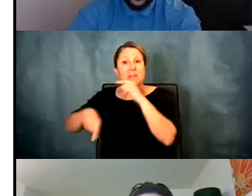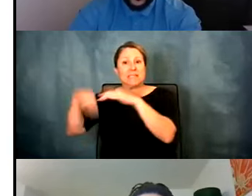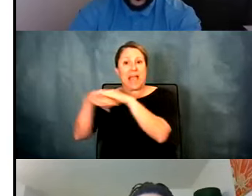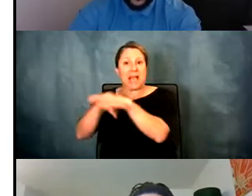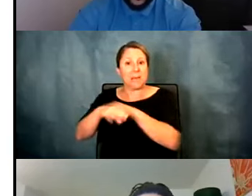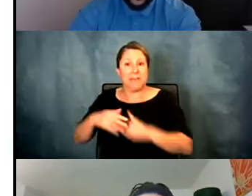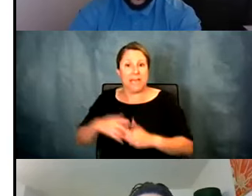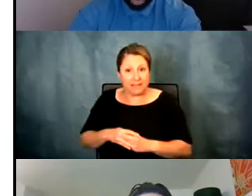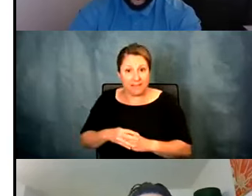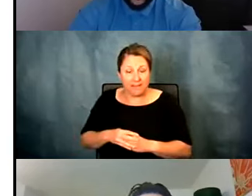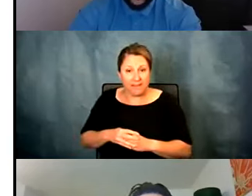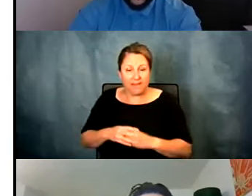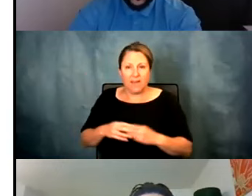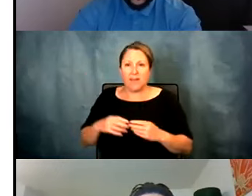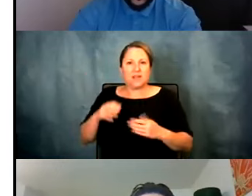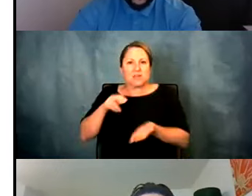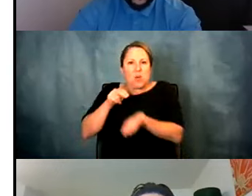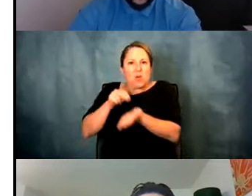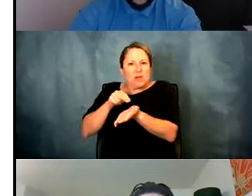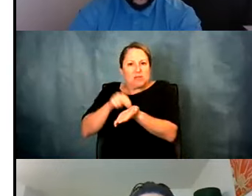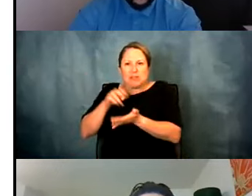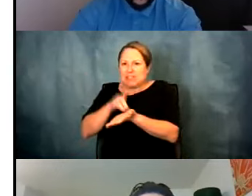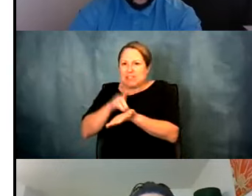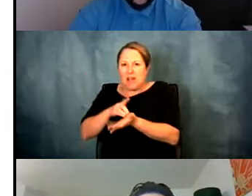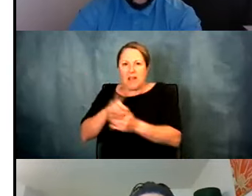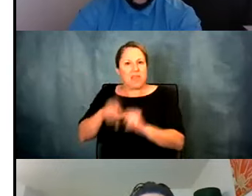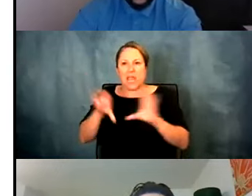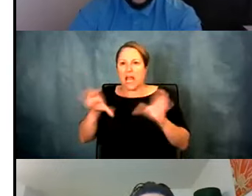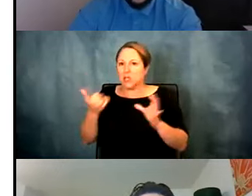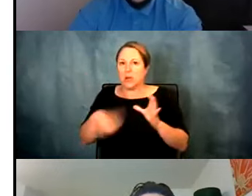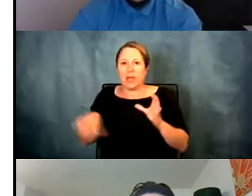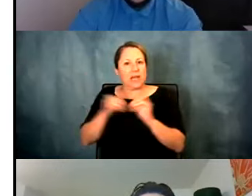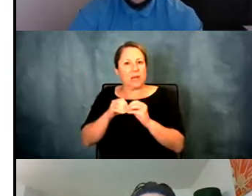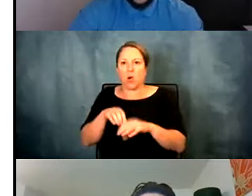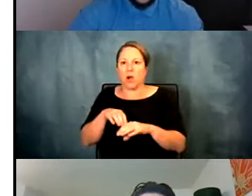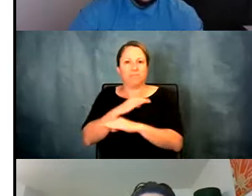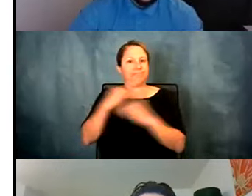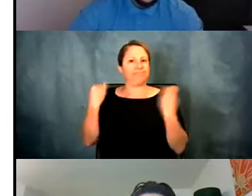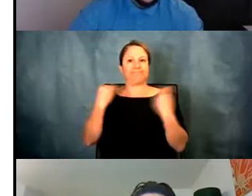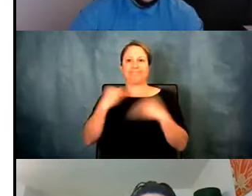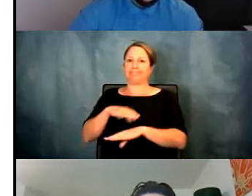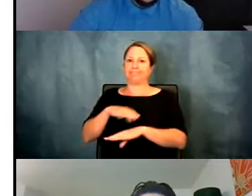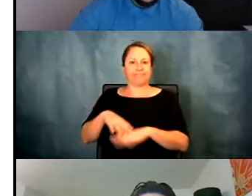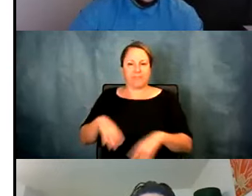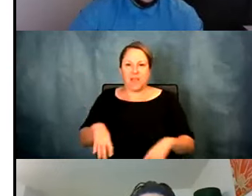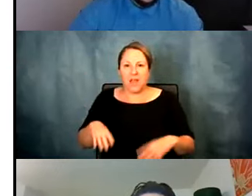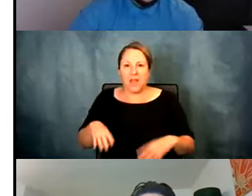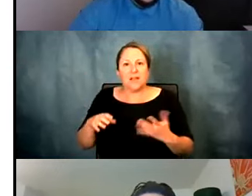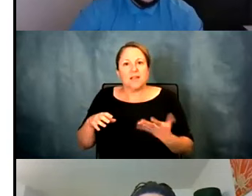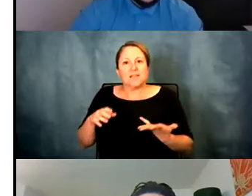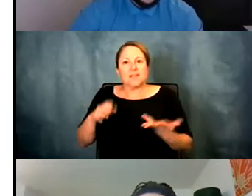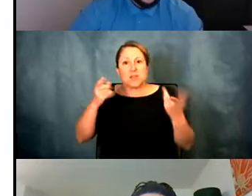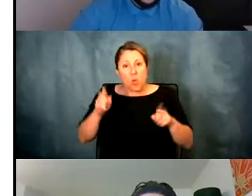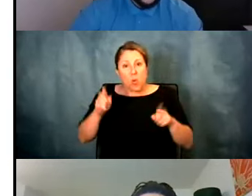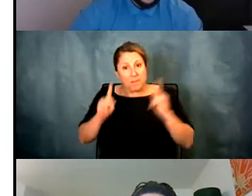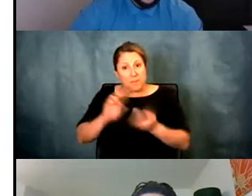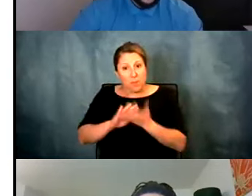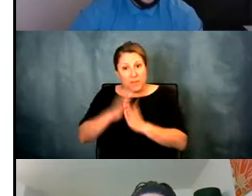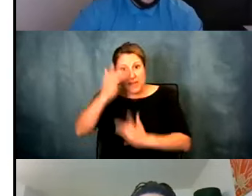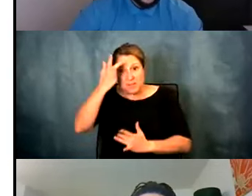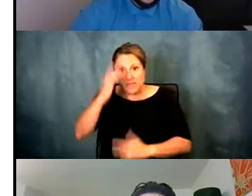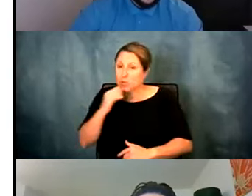anymore. So when people get sick, you're not having the same level of care. There's just not the number of people there. And